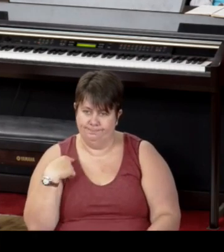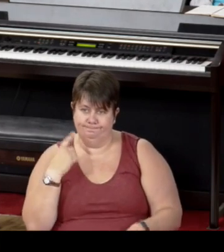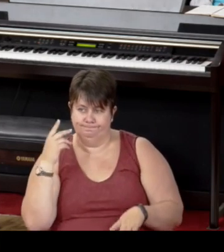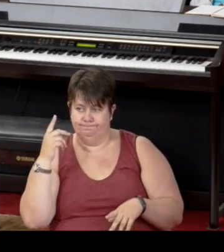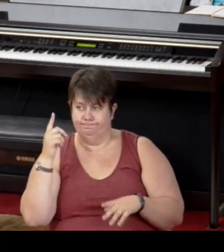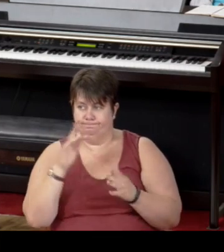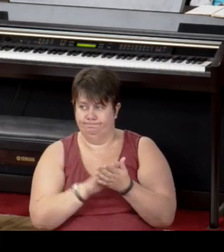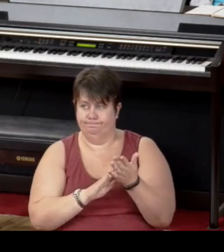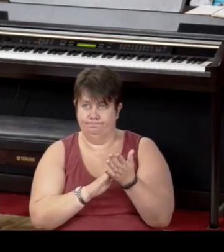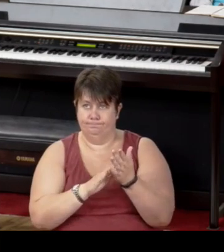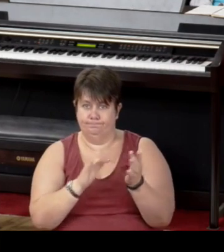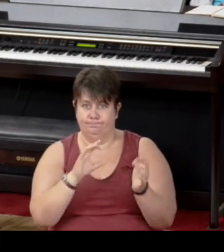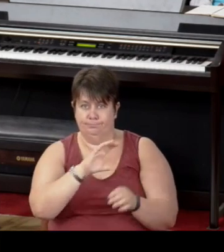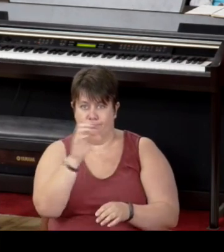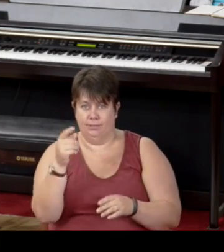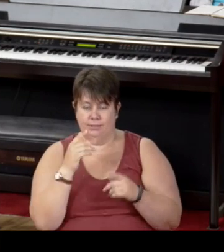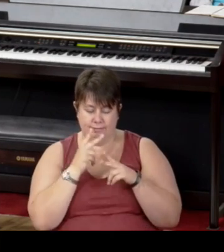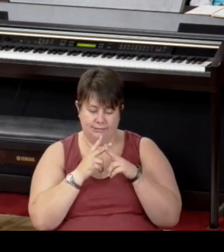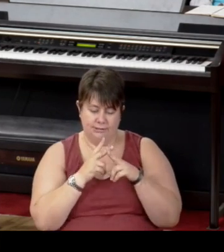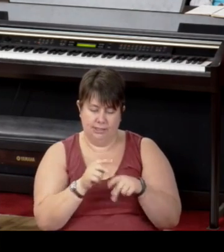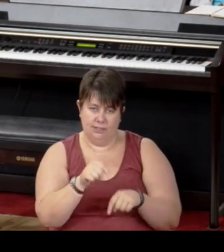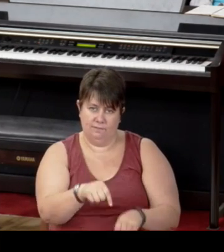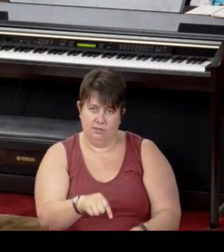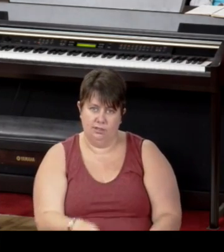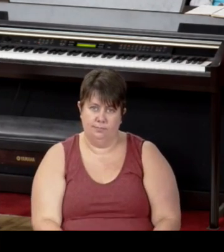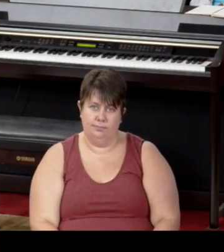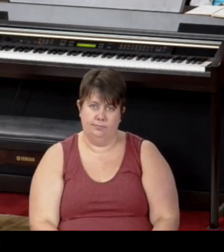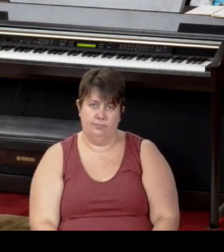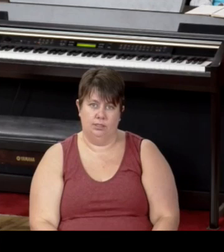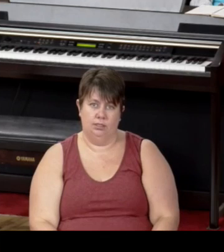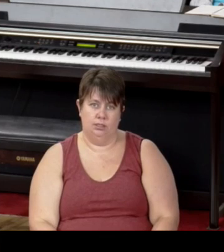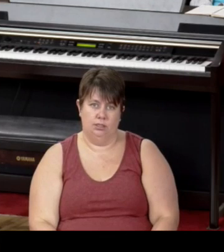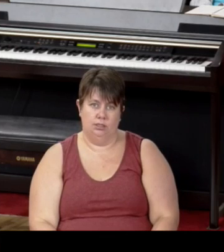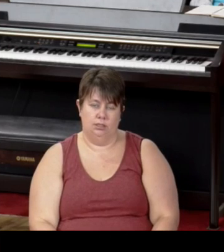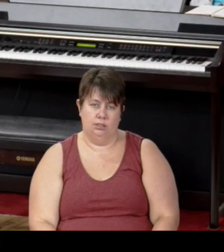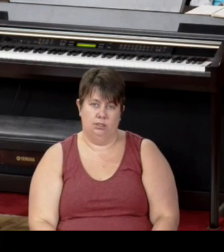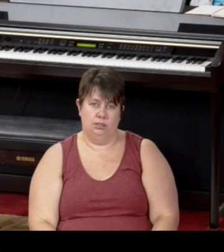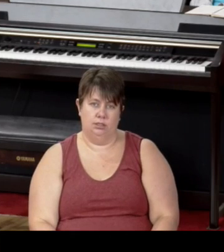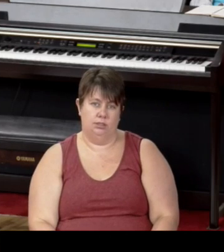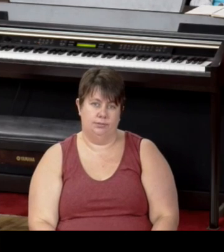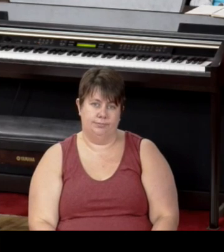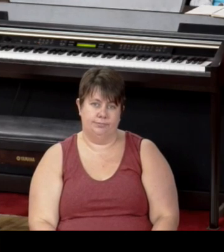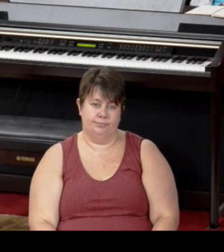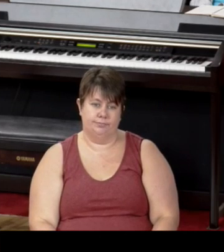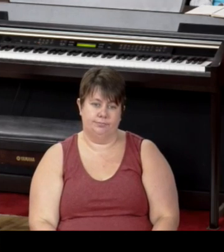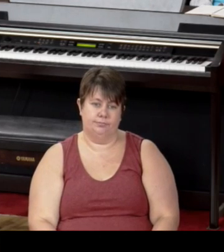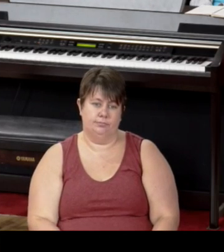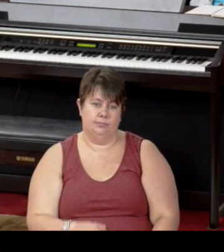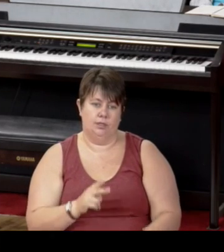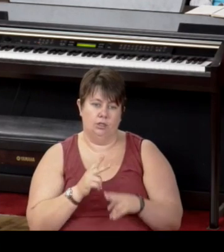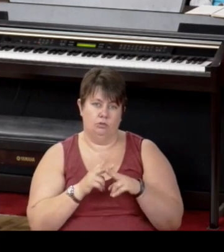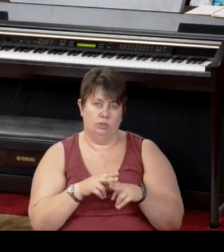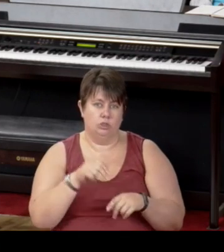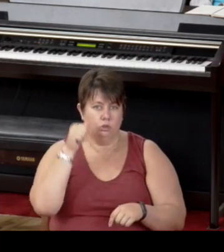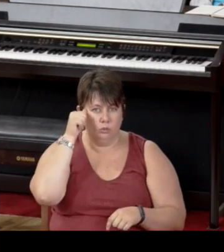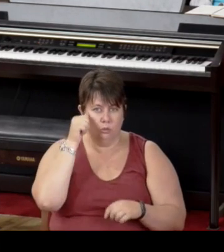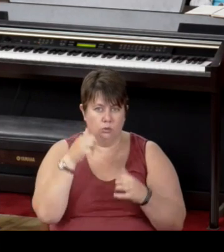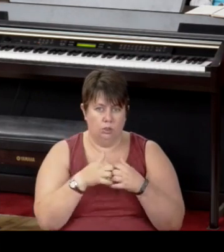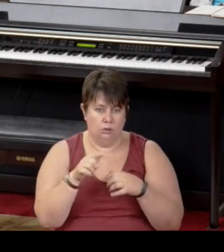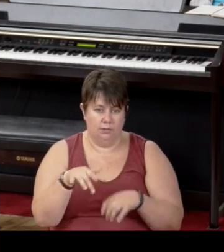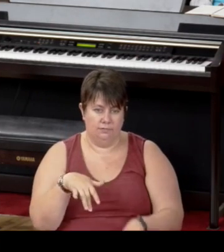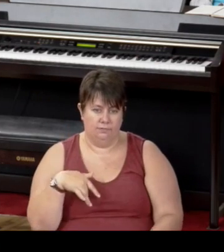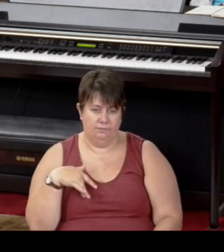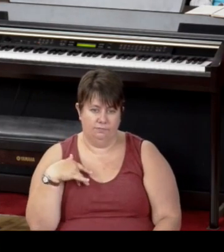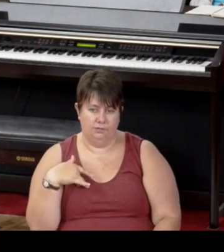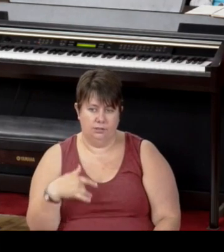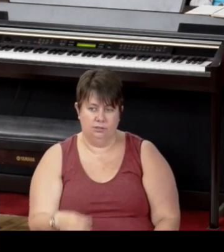them because he's bothered enough to know and understand how they are feeling at that present time.